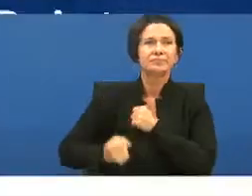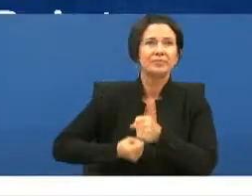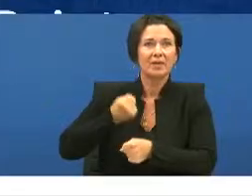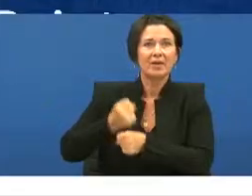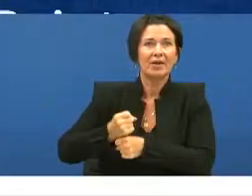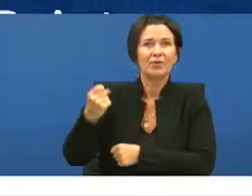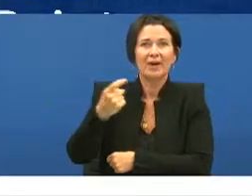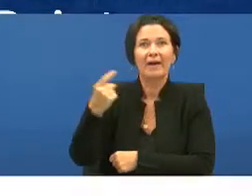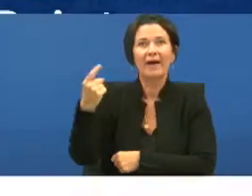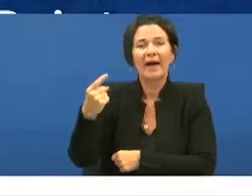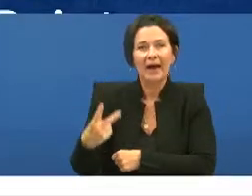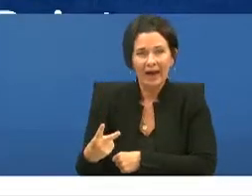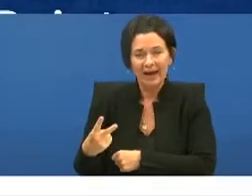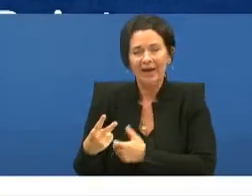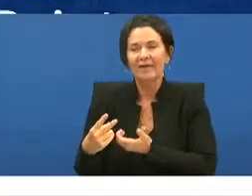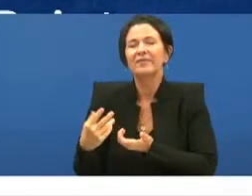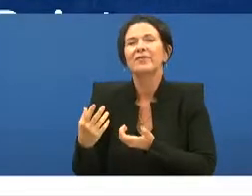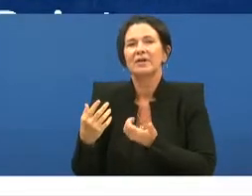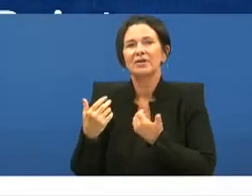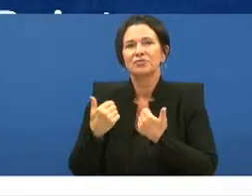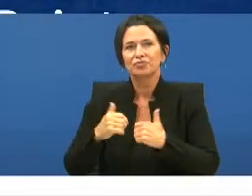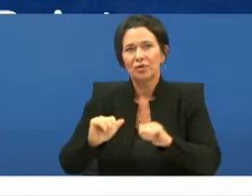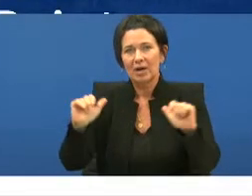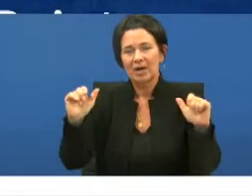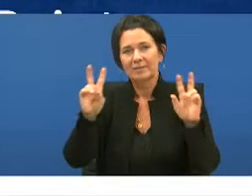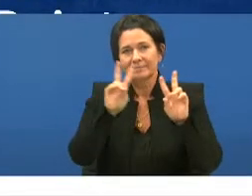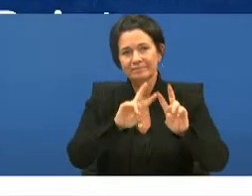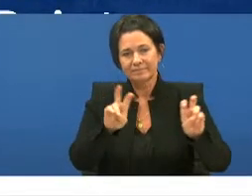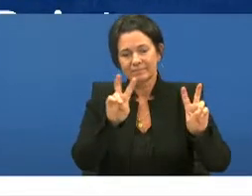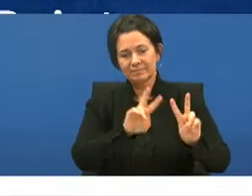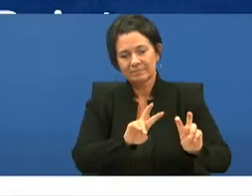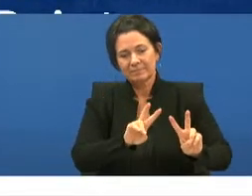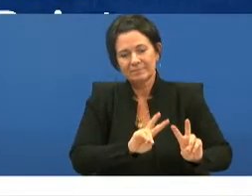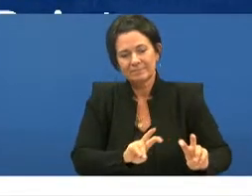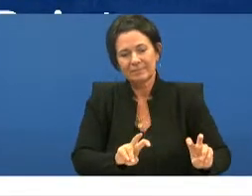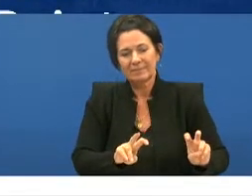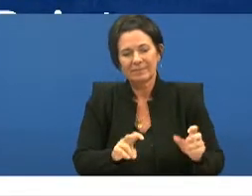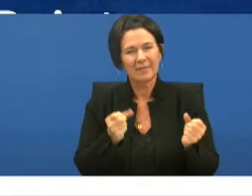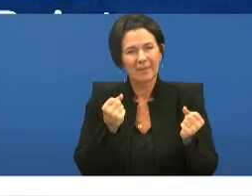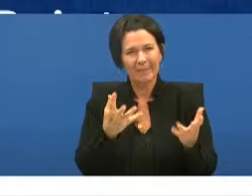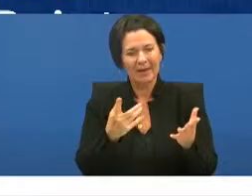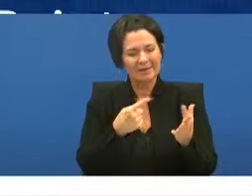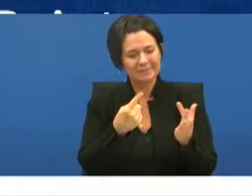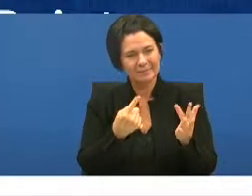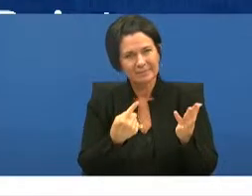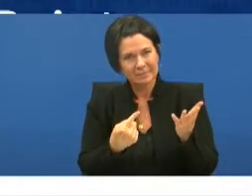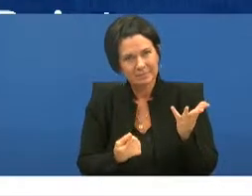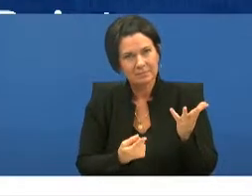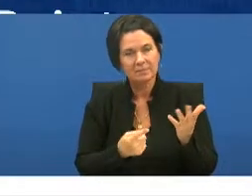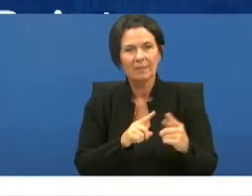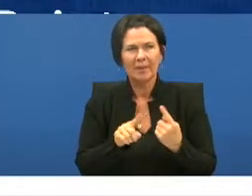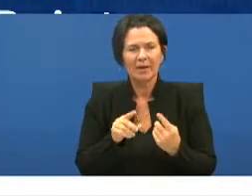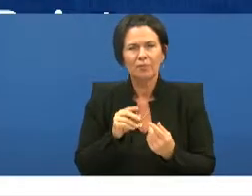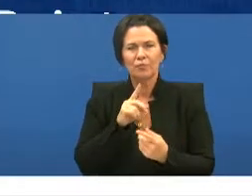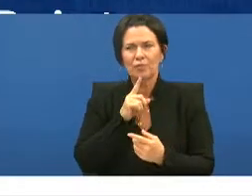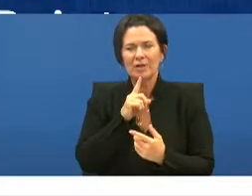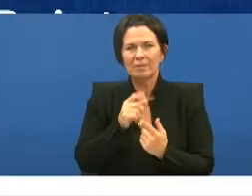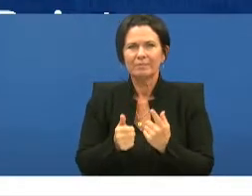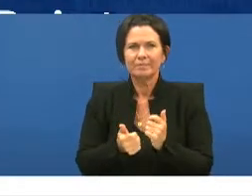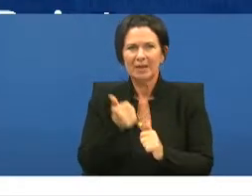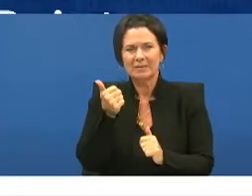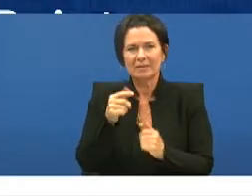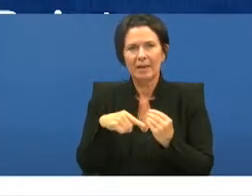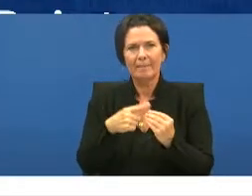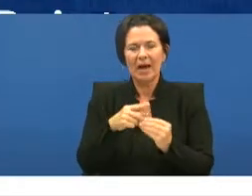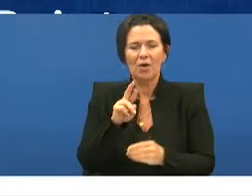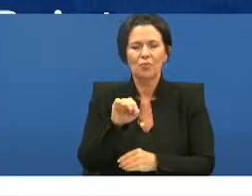community to really assess the situation on a number of fronts, but especially the River Center and the hotel